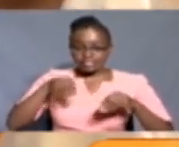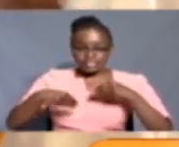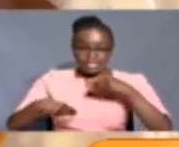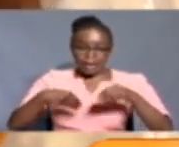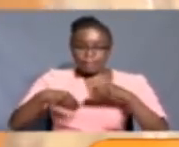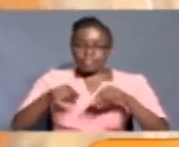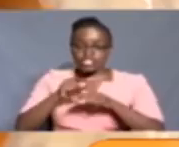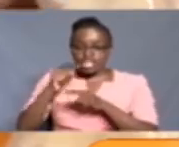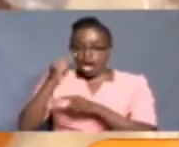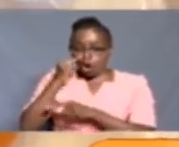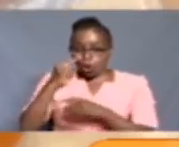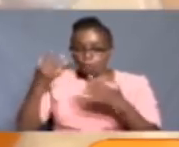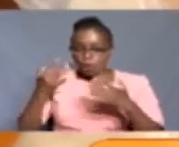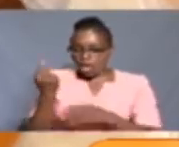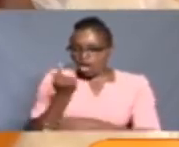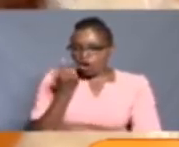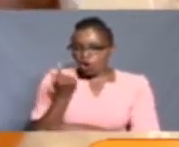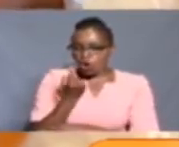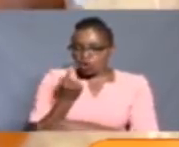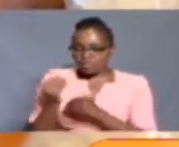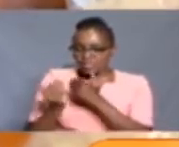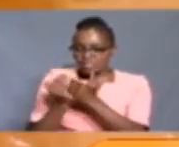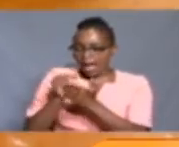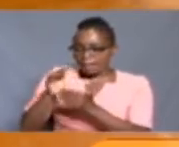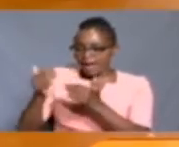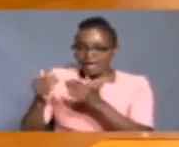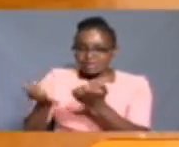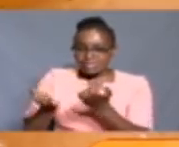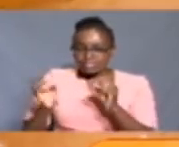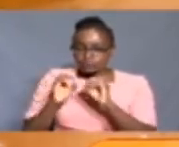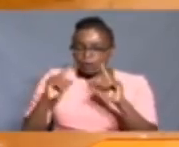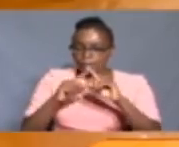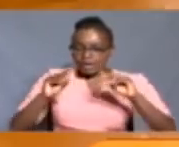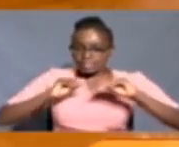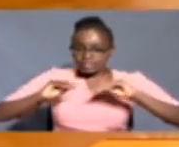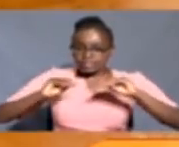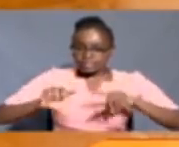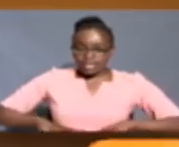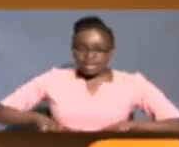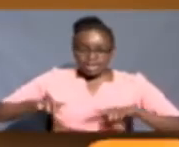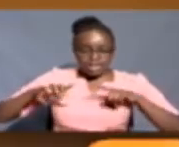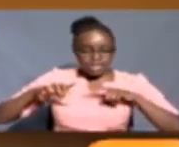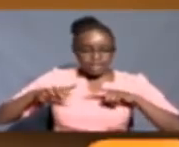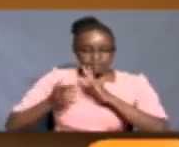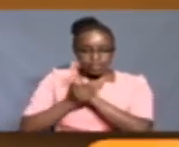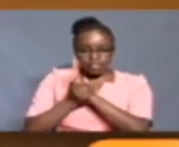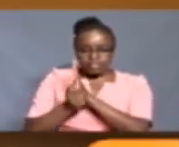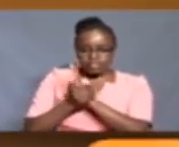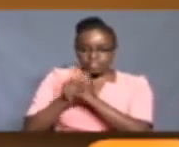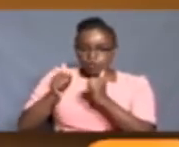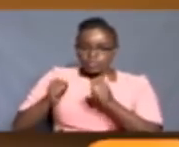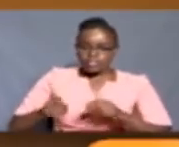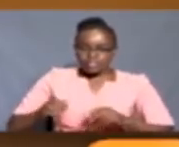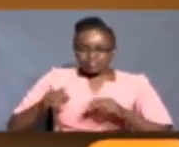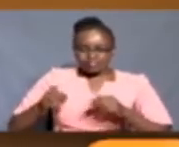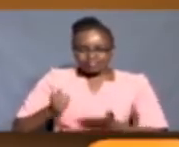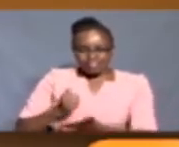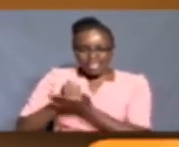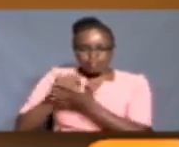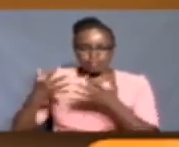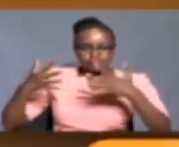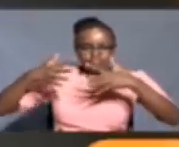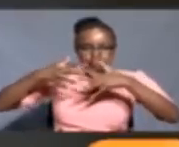is a home that not only caters to their needs, but teaches them life skills that will help reintegrate them